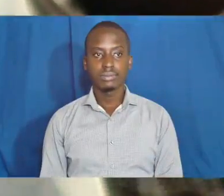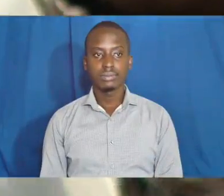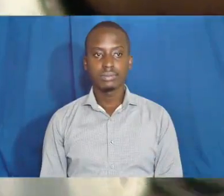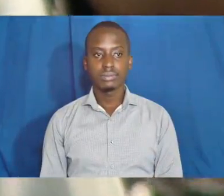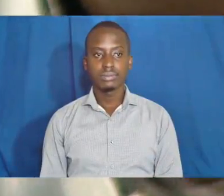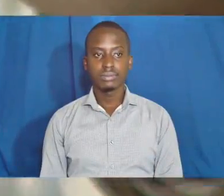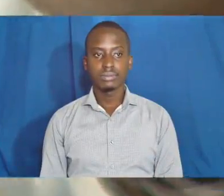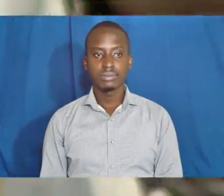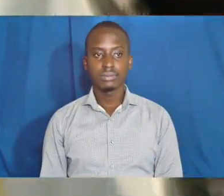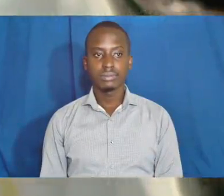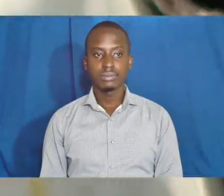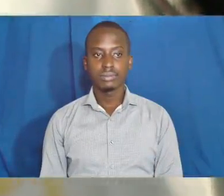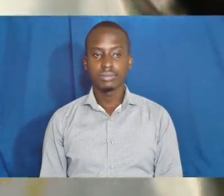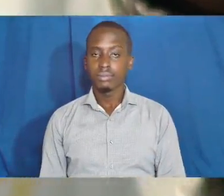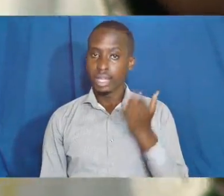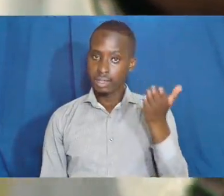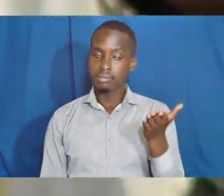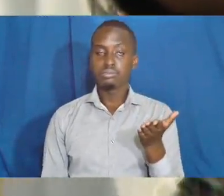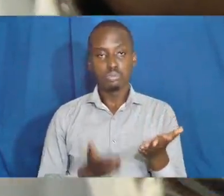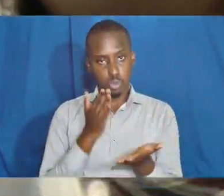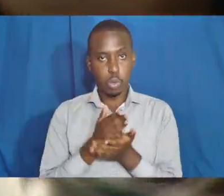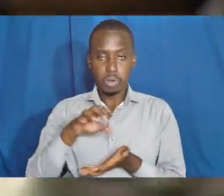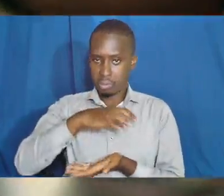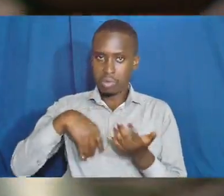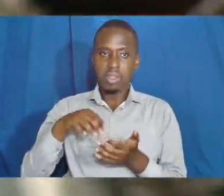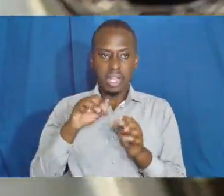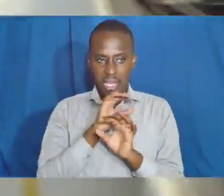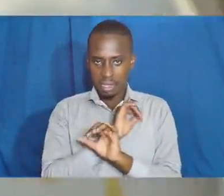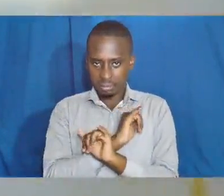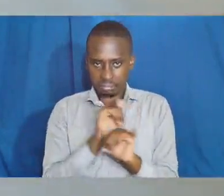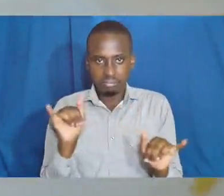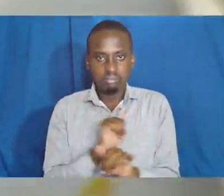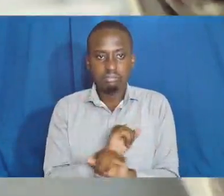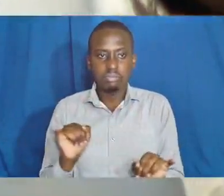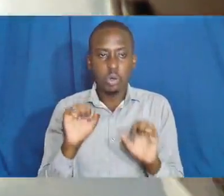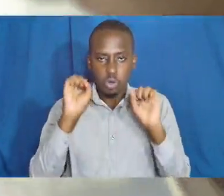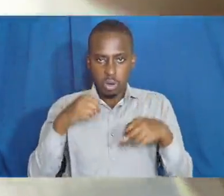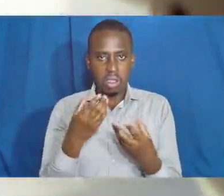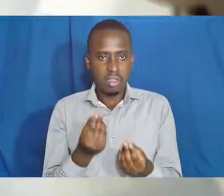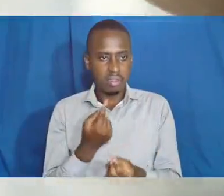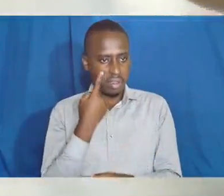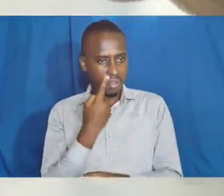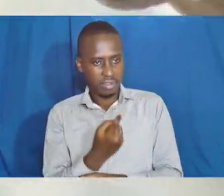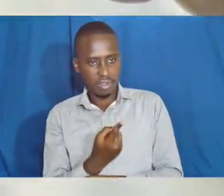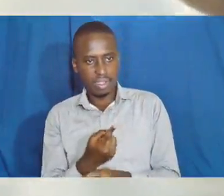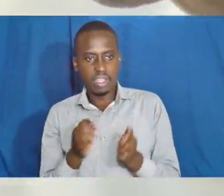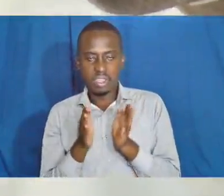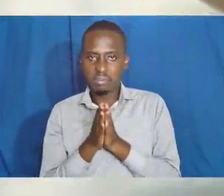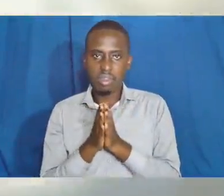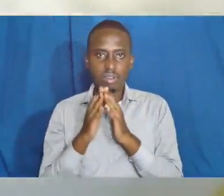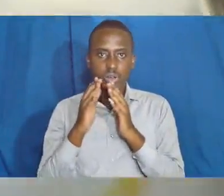this substance is dissolving completely, and you can easily see that it is